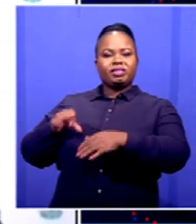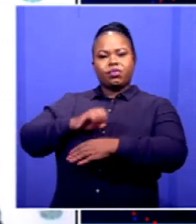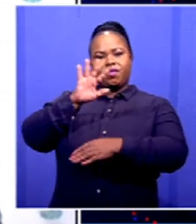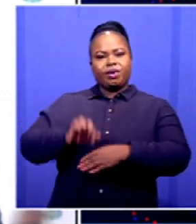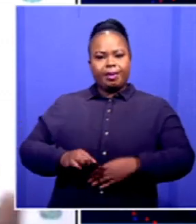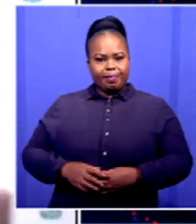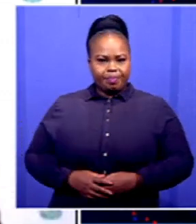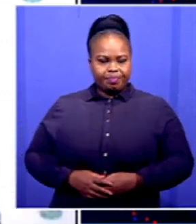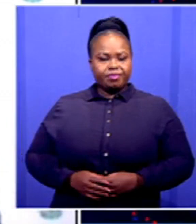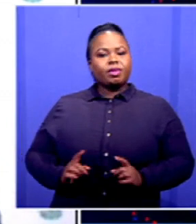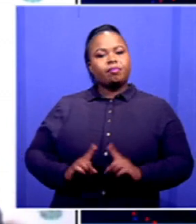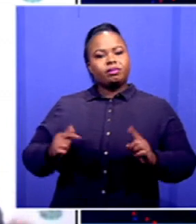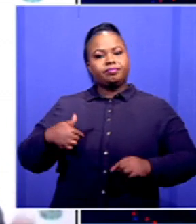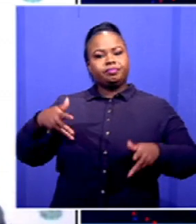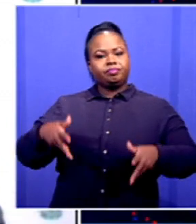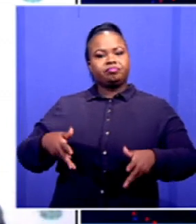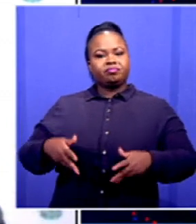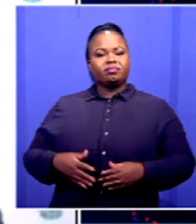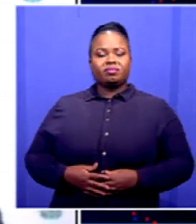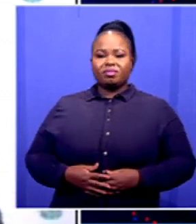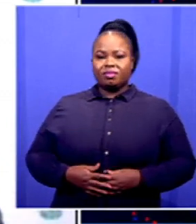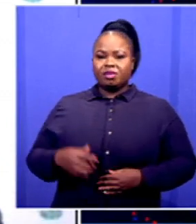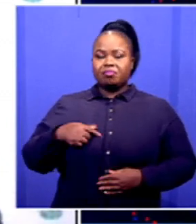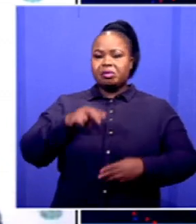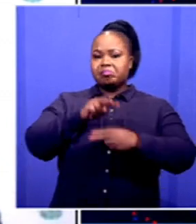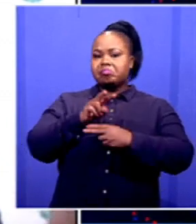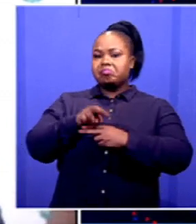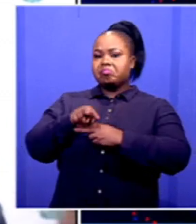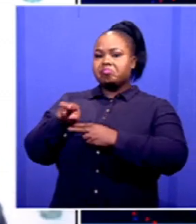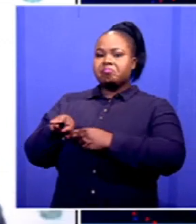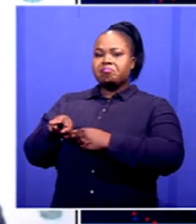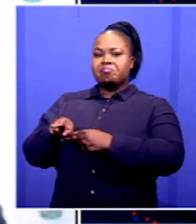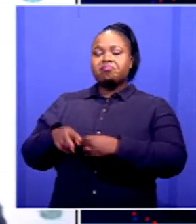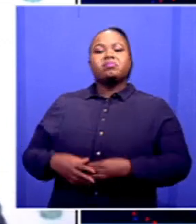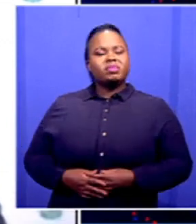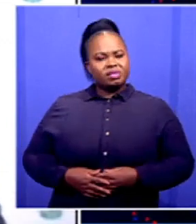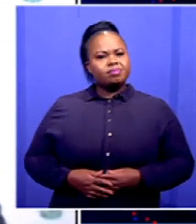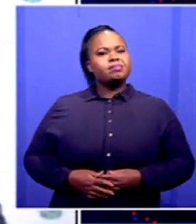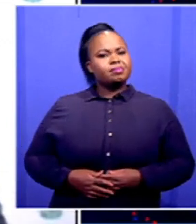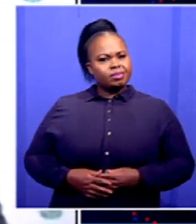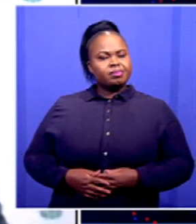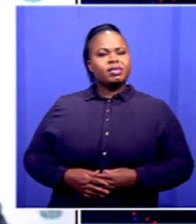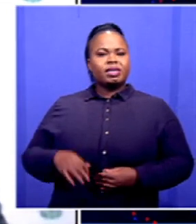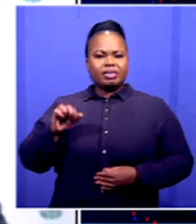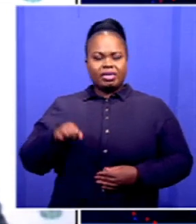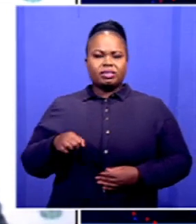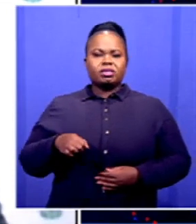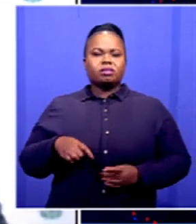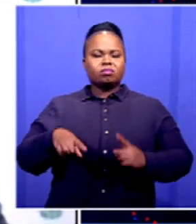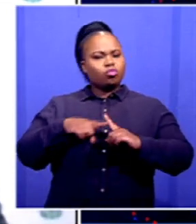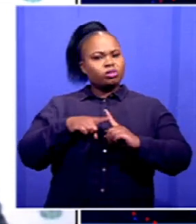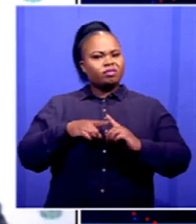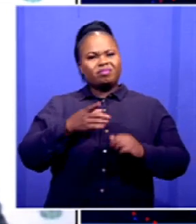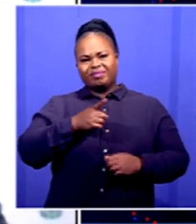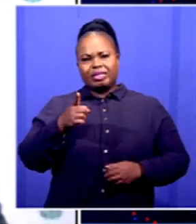Africa. But I'm here having seen against that there are green shoots in terms of